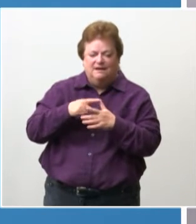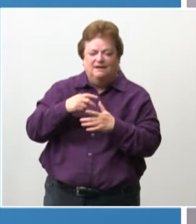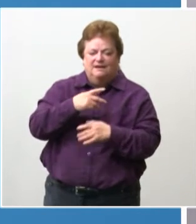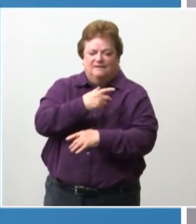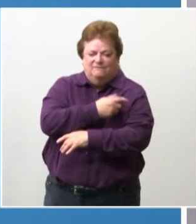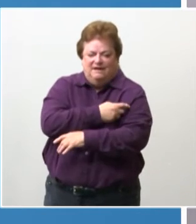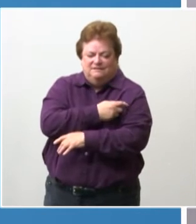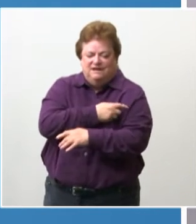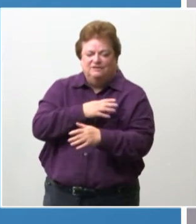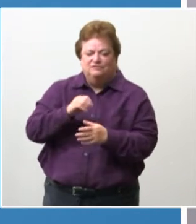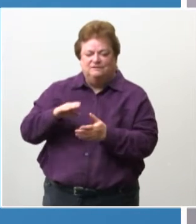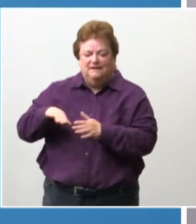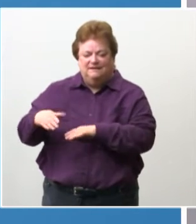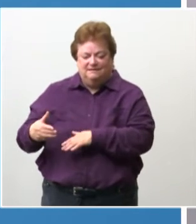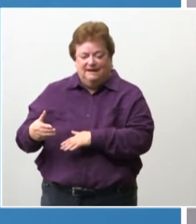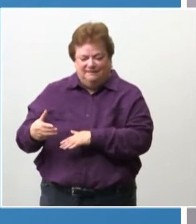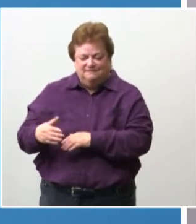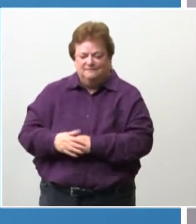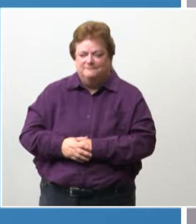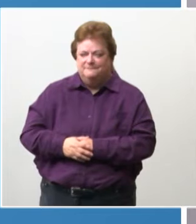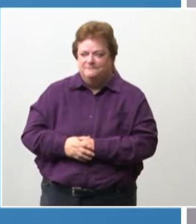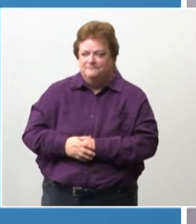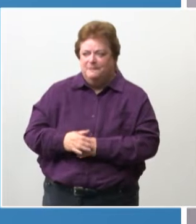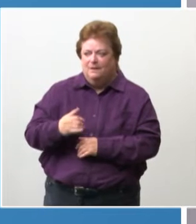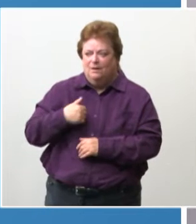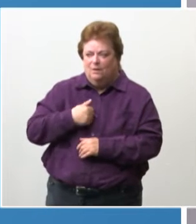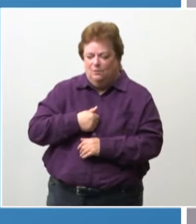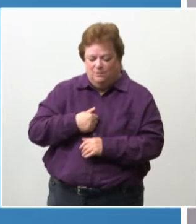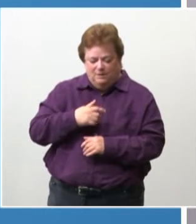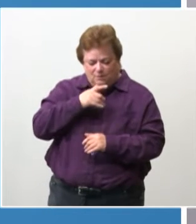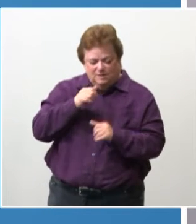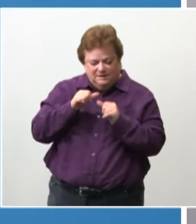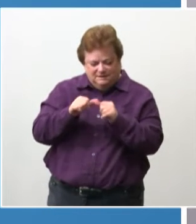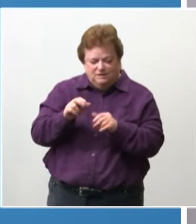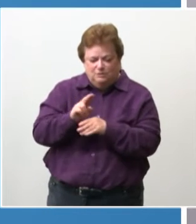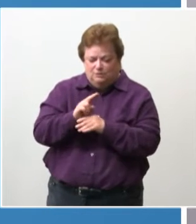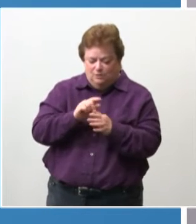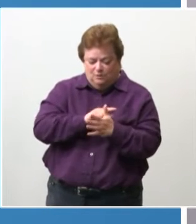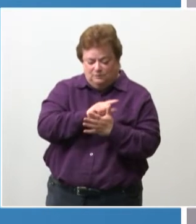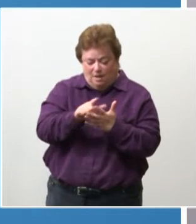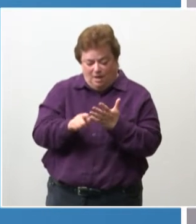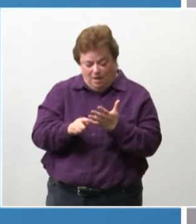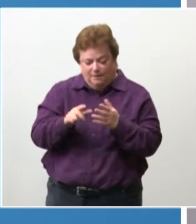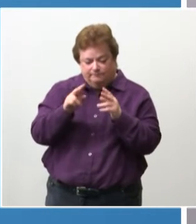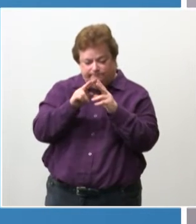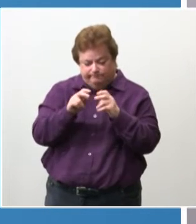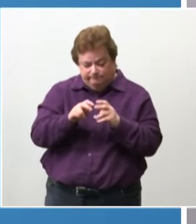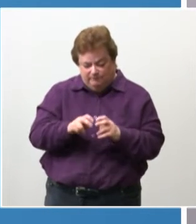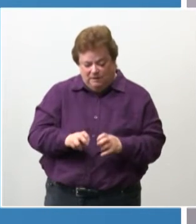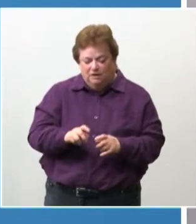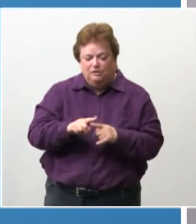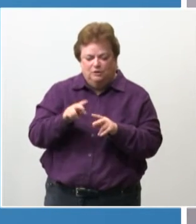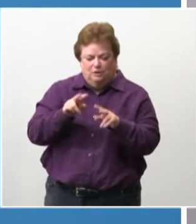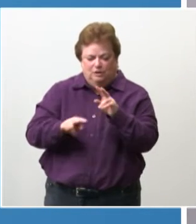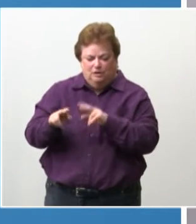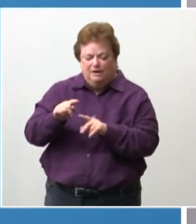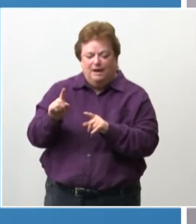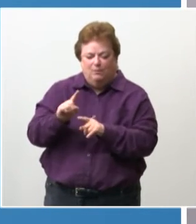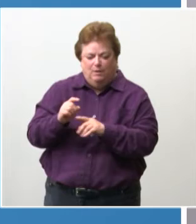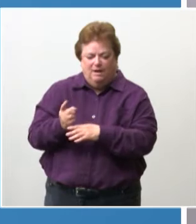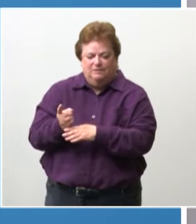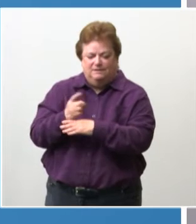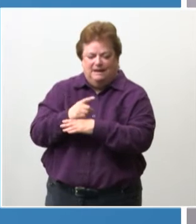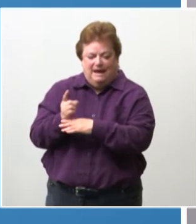deaths. At this time, we will continue to factor all of these indicators into the risk dial review each week. As